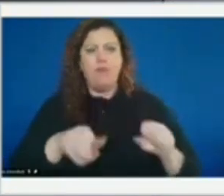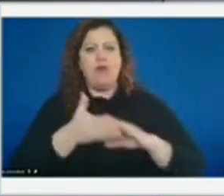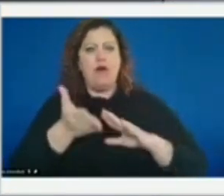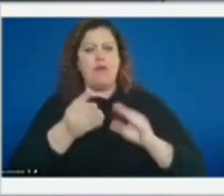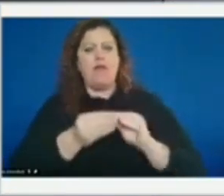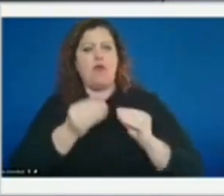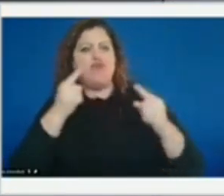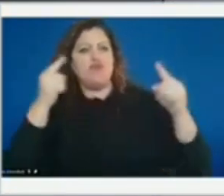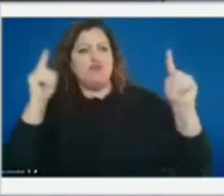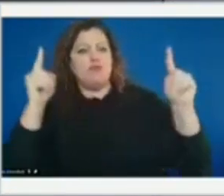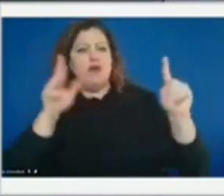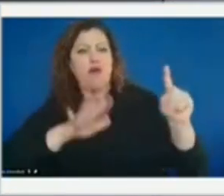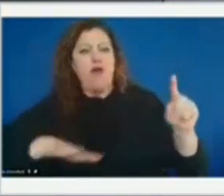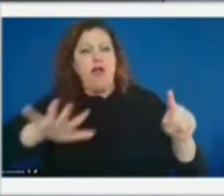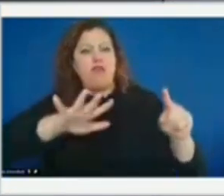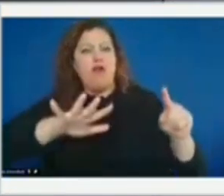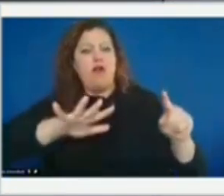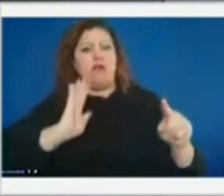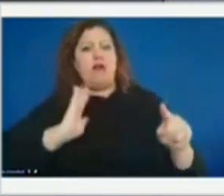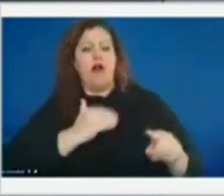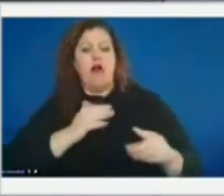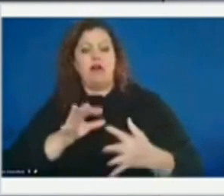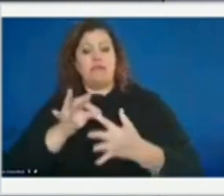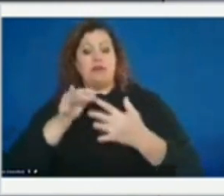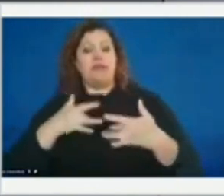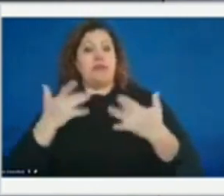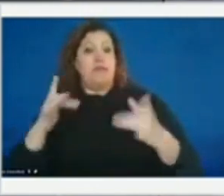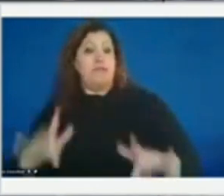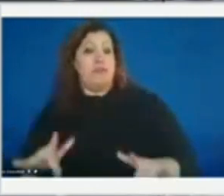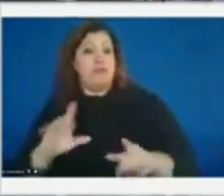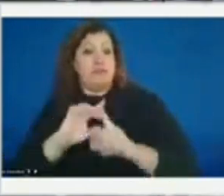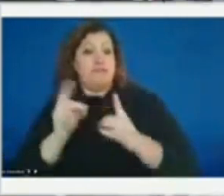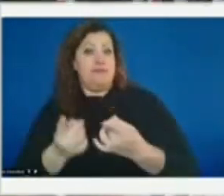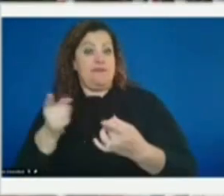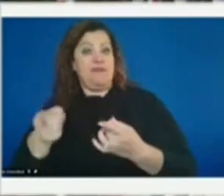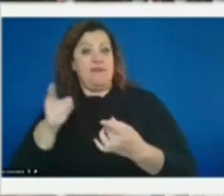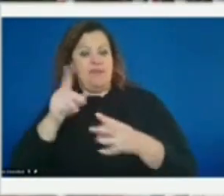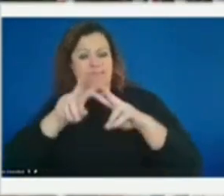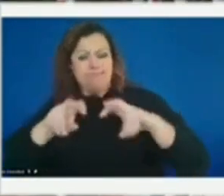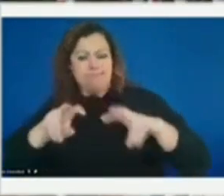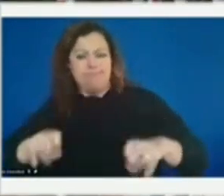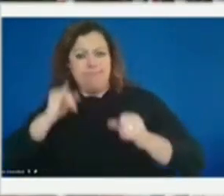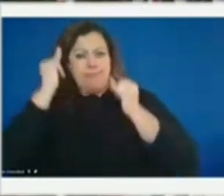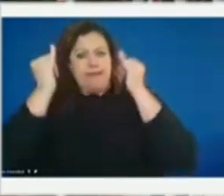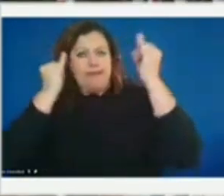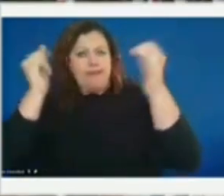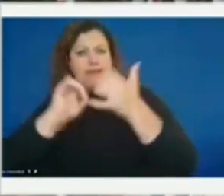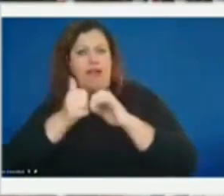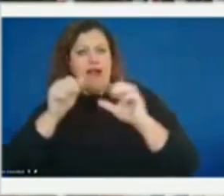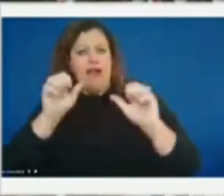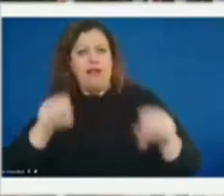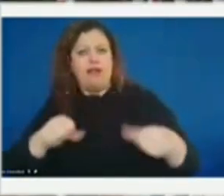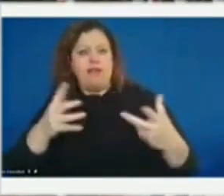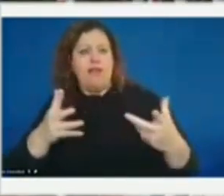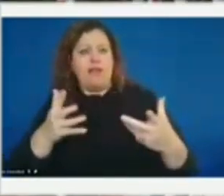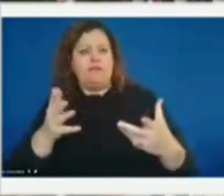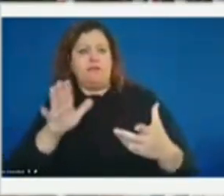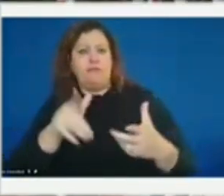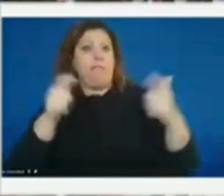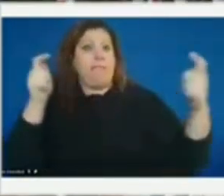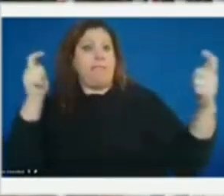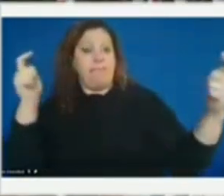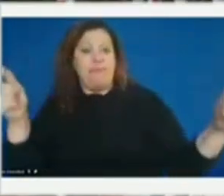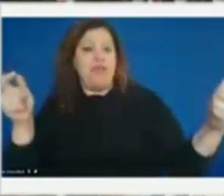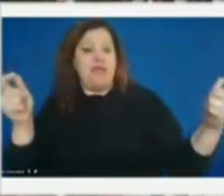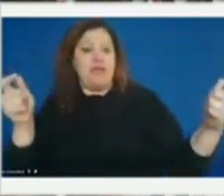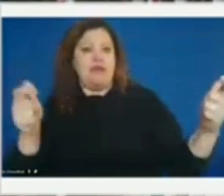Bureau, our Special Events Division has been exploring innovative ways to reduce the strain that large-scale events place on